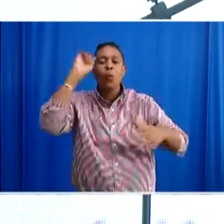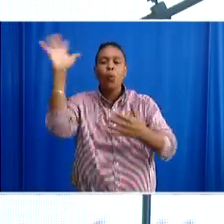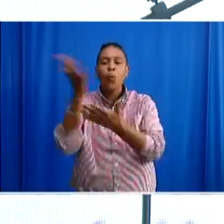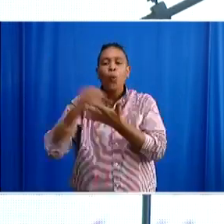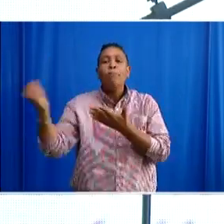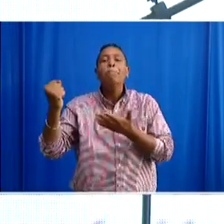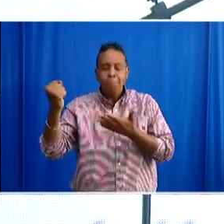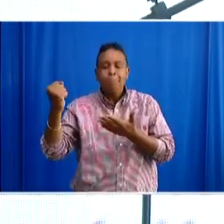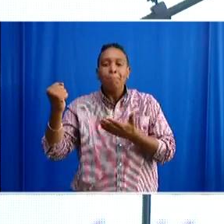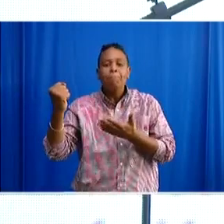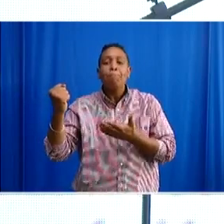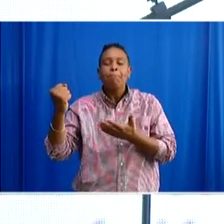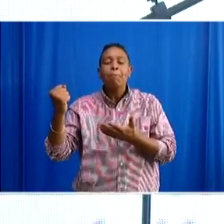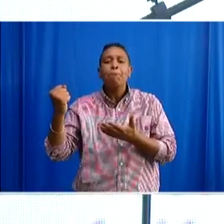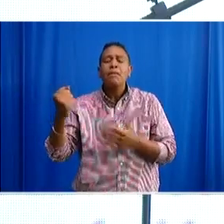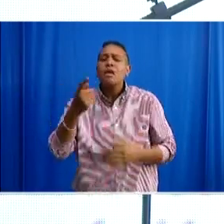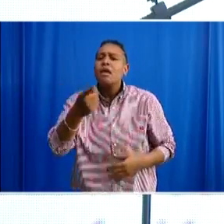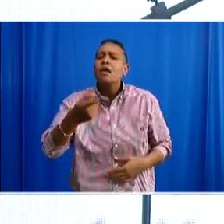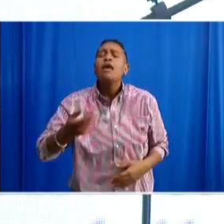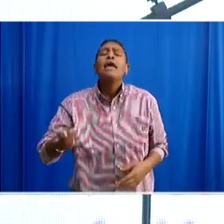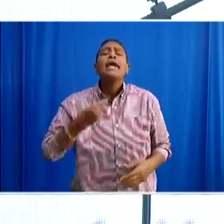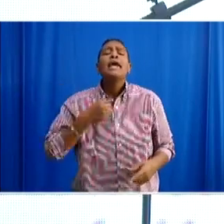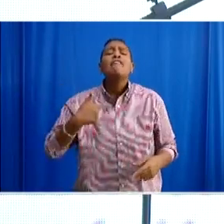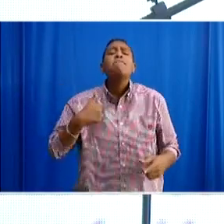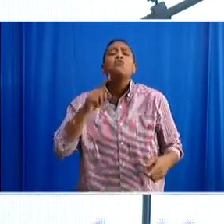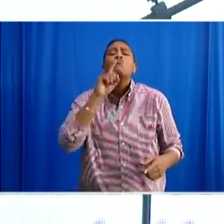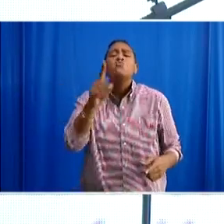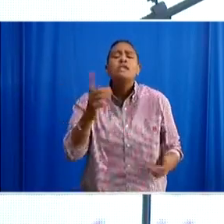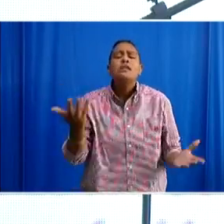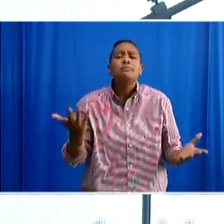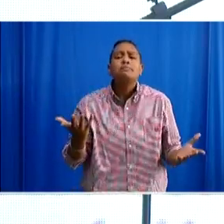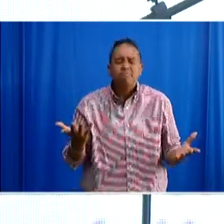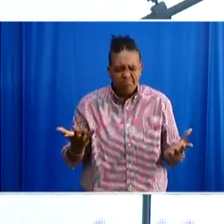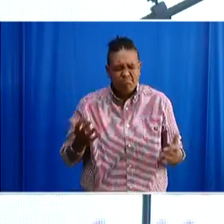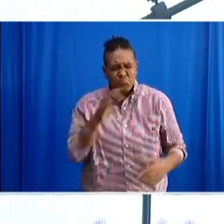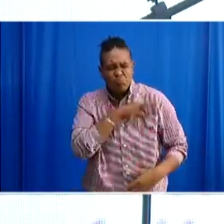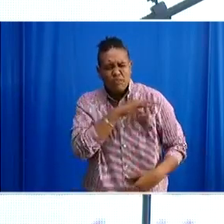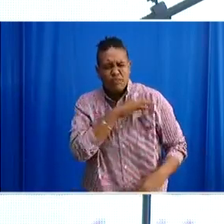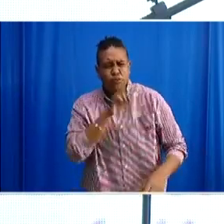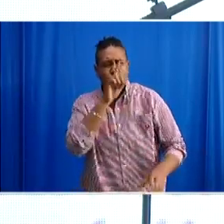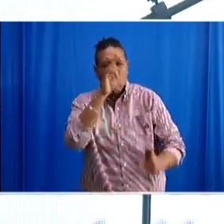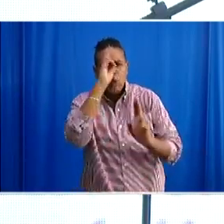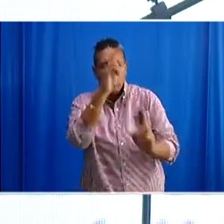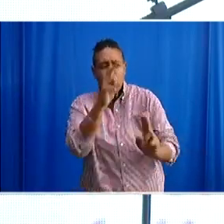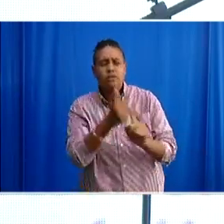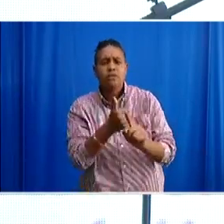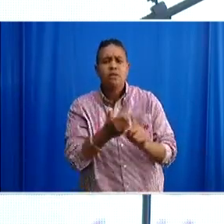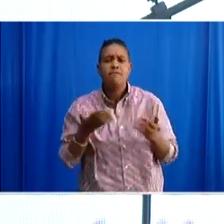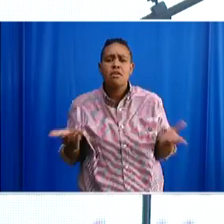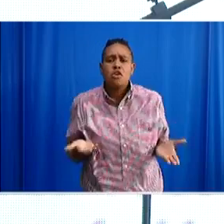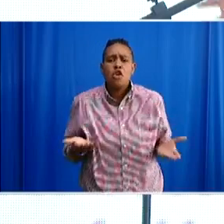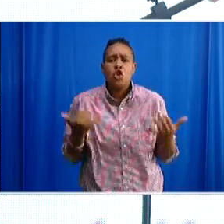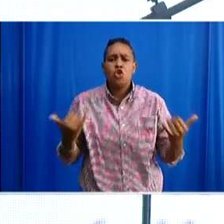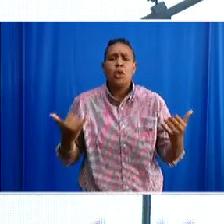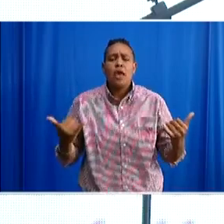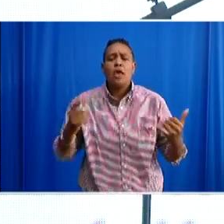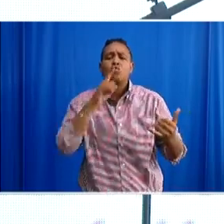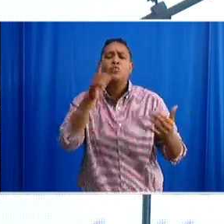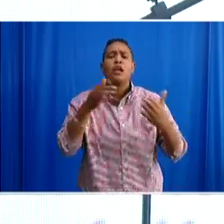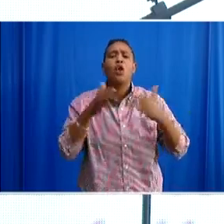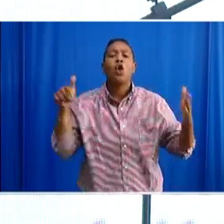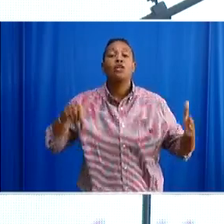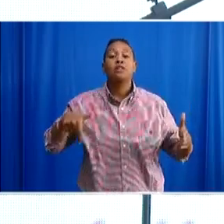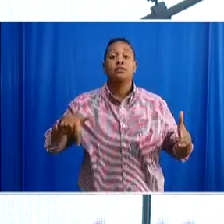out. And it gives me great privilege and great honor to be here today to launch